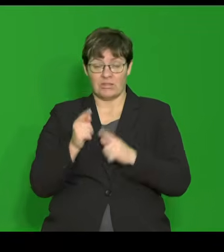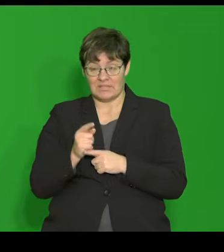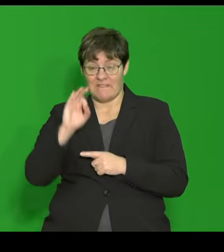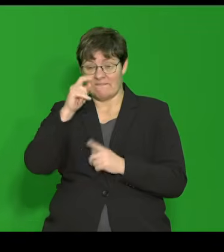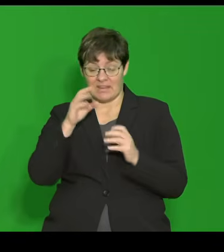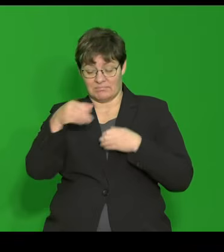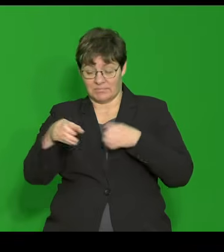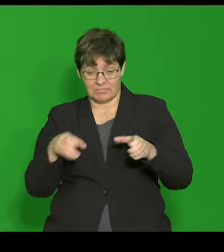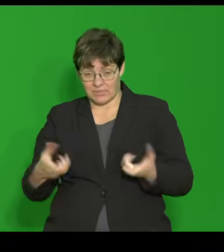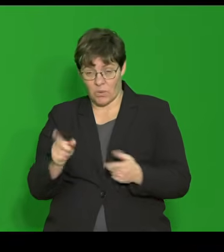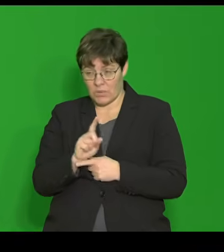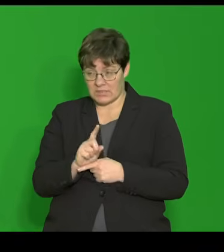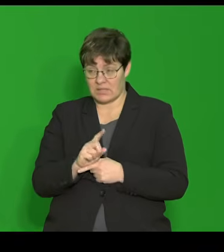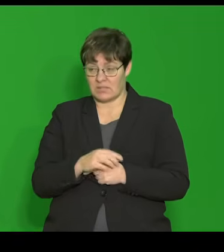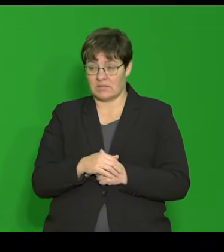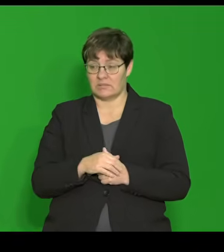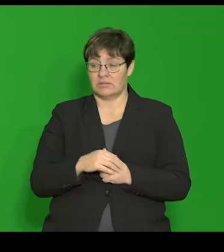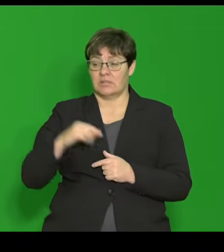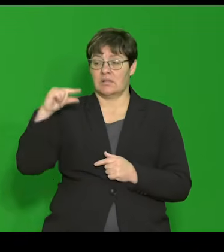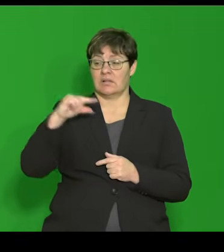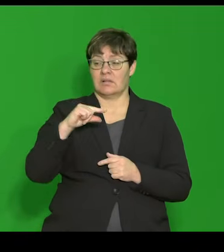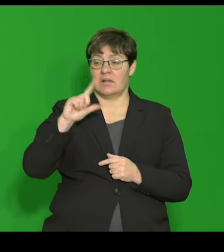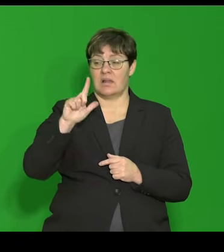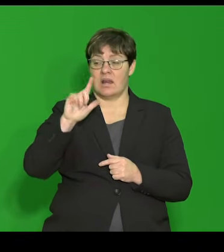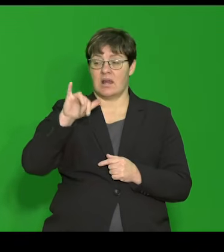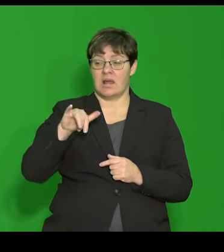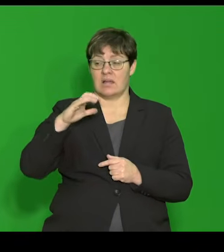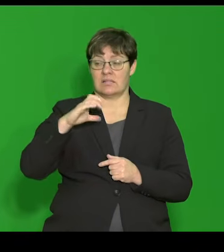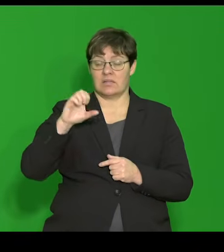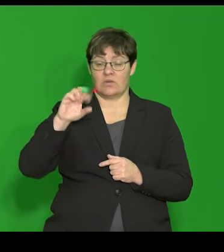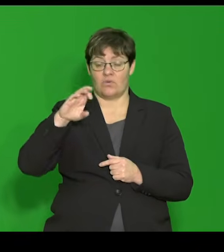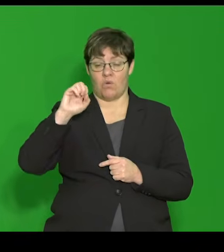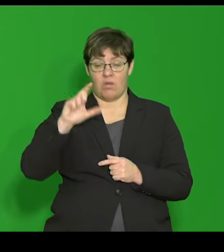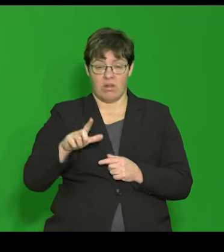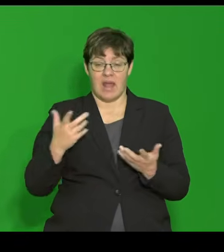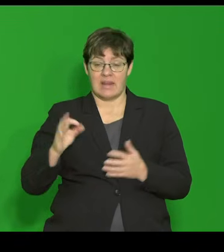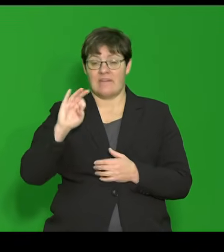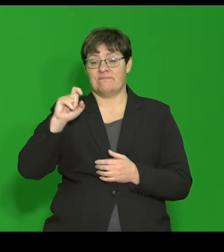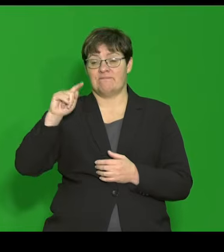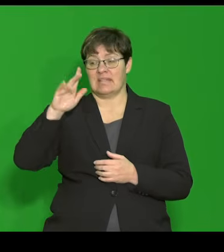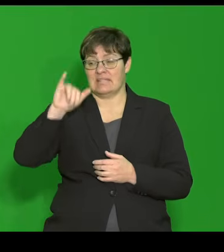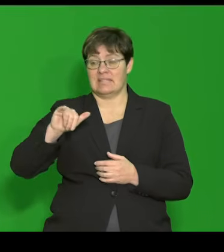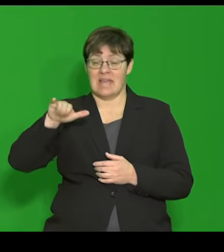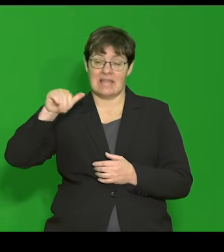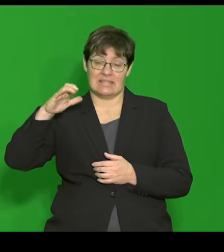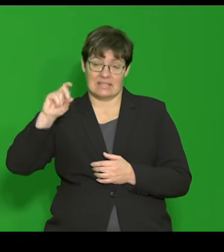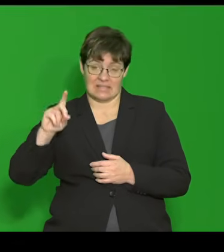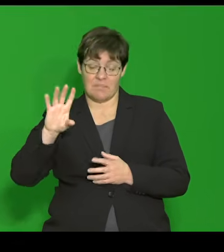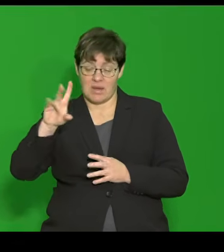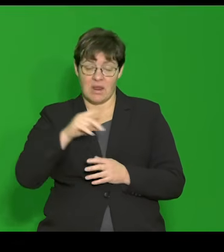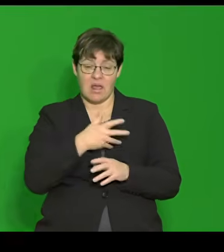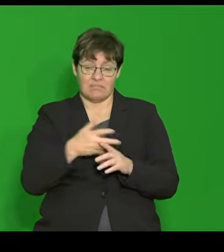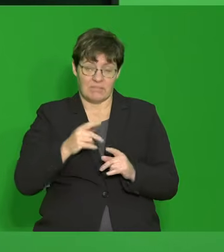blocks that fats are broken up into would be your fatty acid and your glycerol molecules. And it is these molecules that are